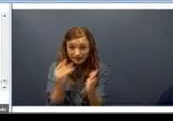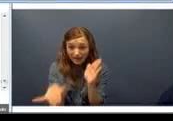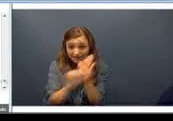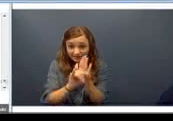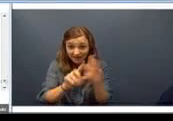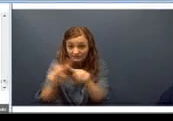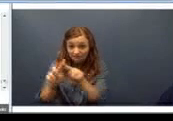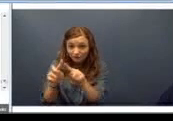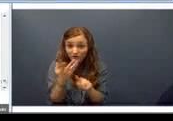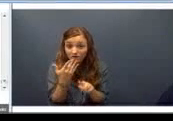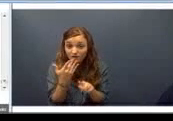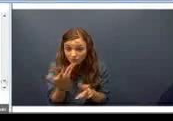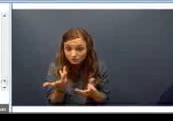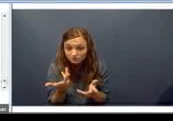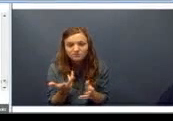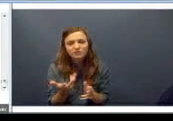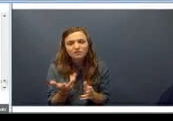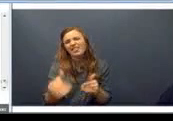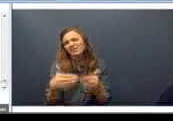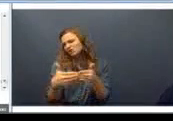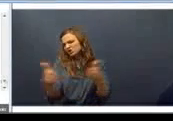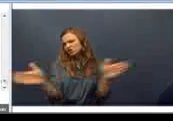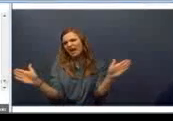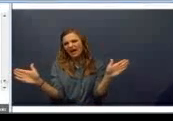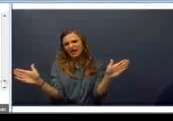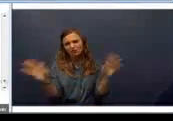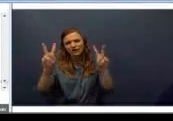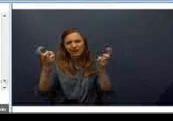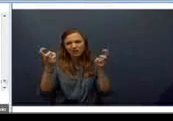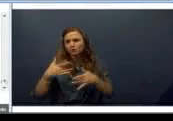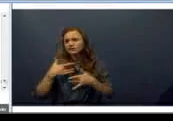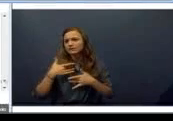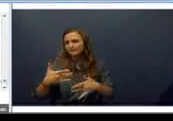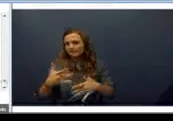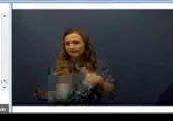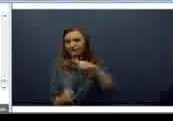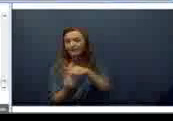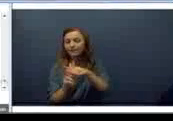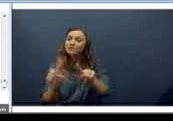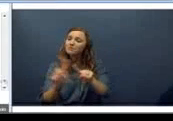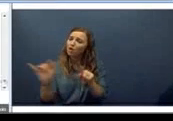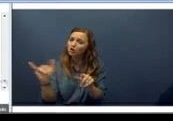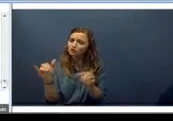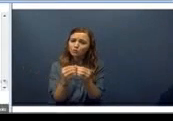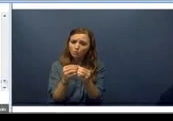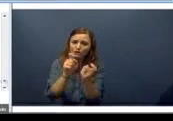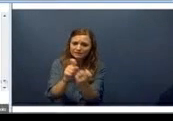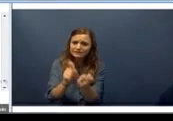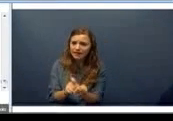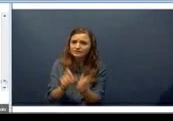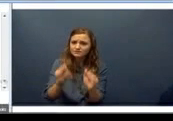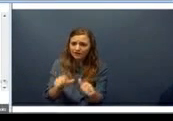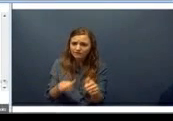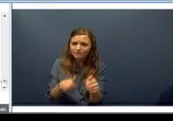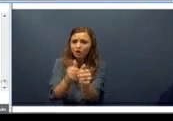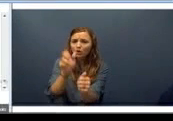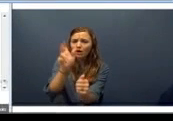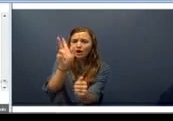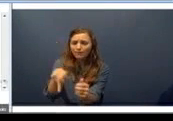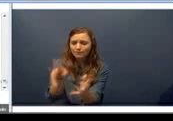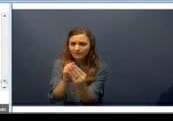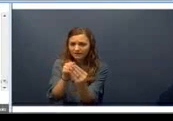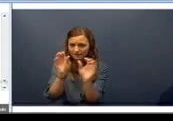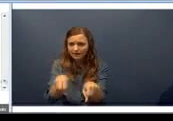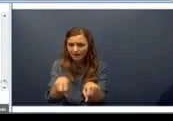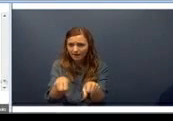to distinguish colors? And again, this is just a sort of overview of a couple of top issues. There are also lots of other smaller details that we could do in